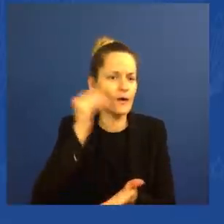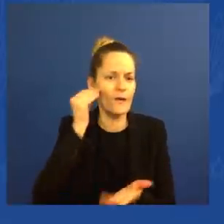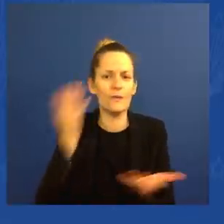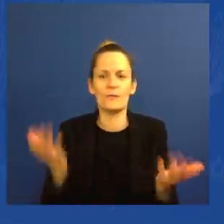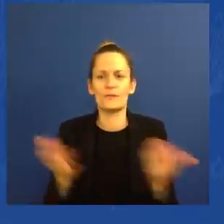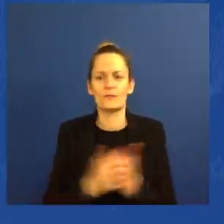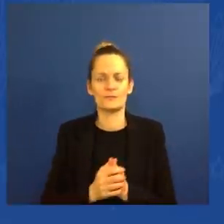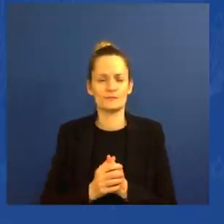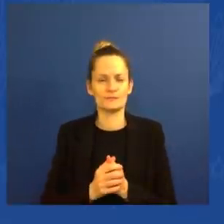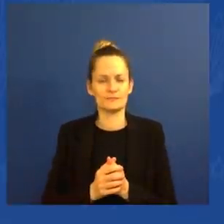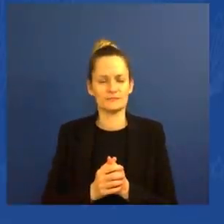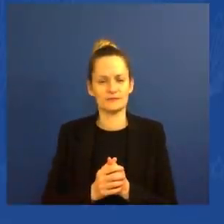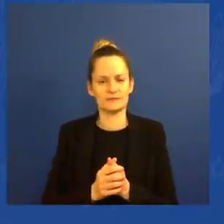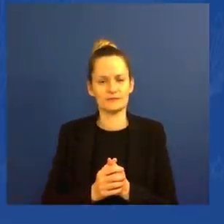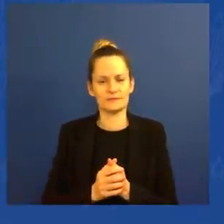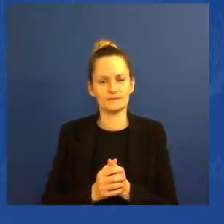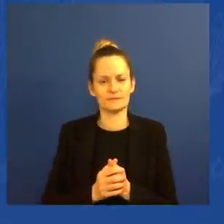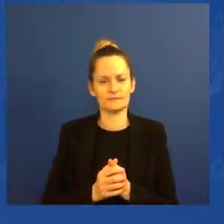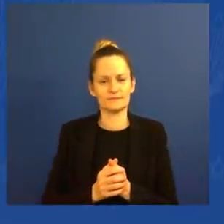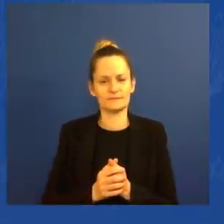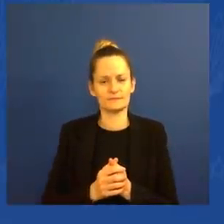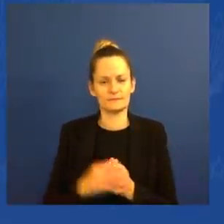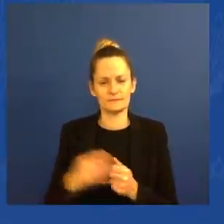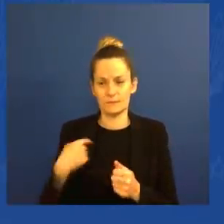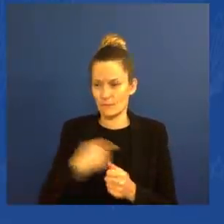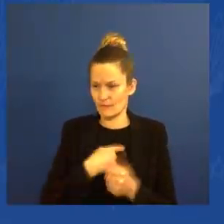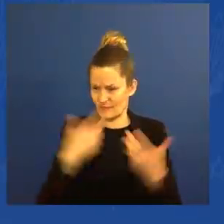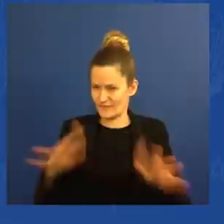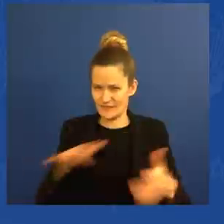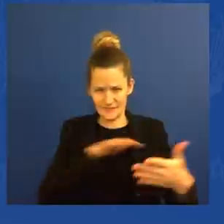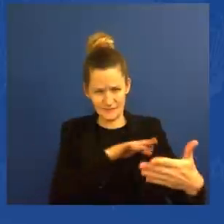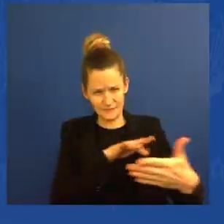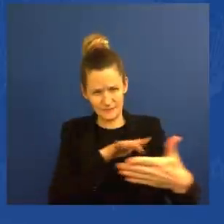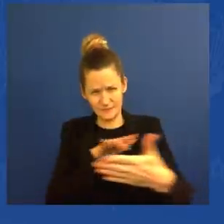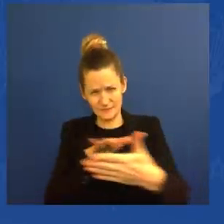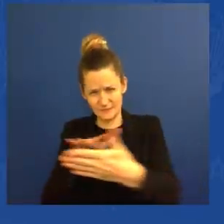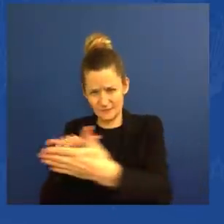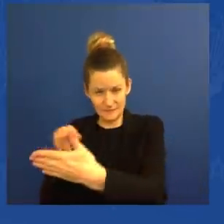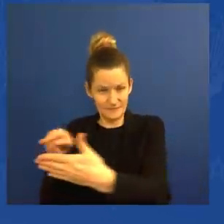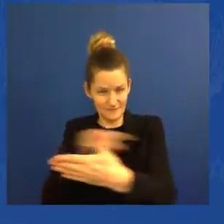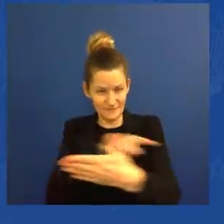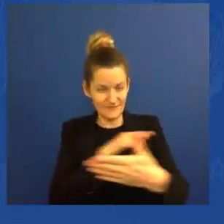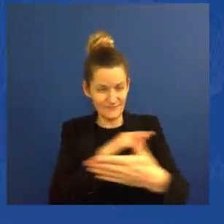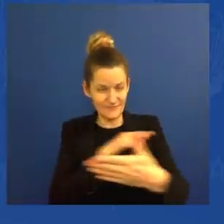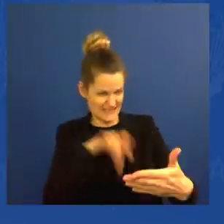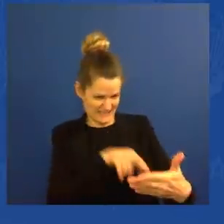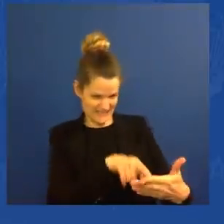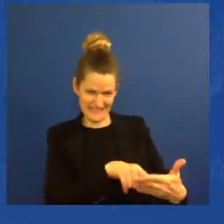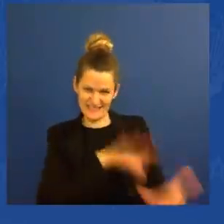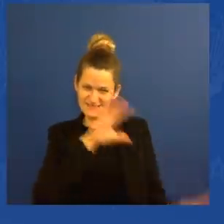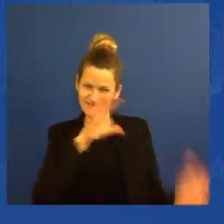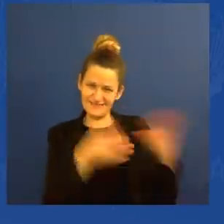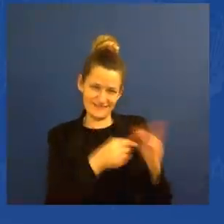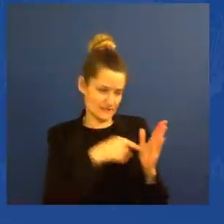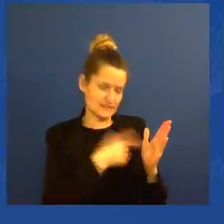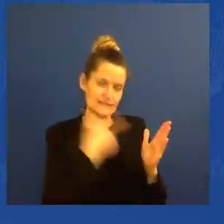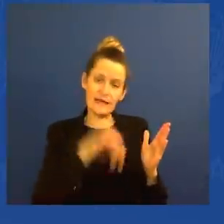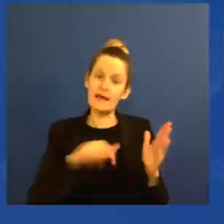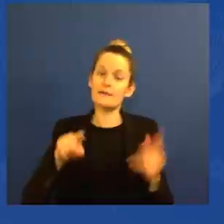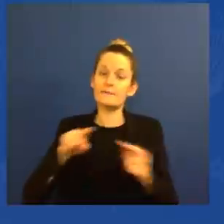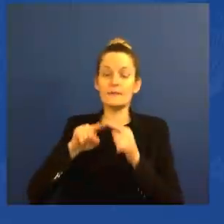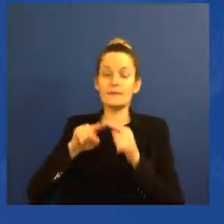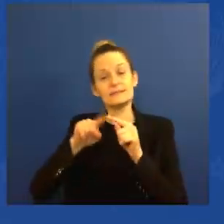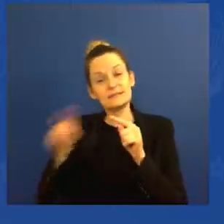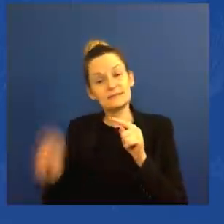that cycle, it has a worse impact on your emotional health than the loss of a family member, which sounds excessive, but it's